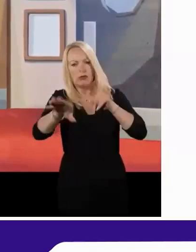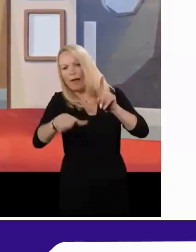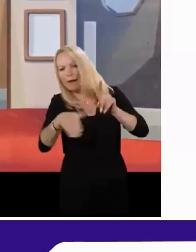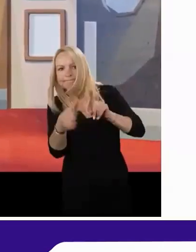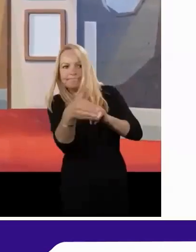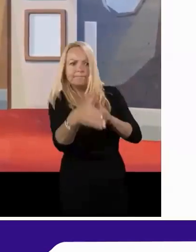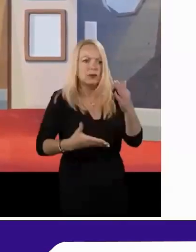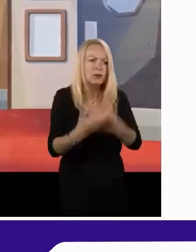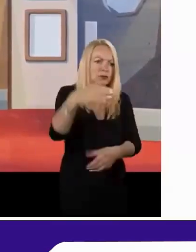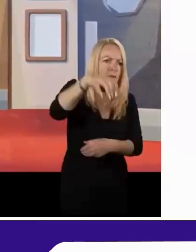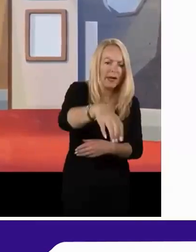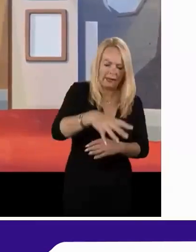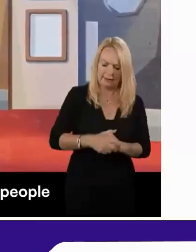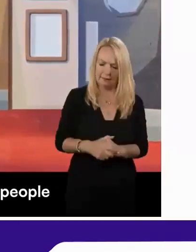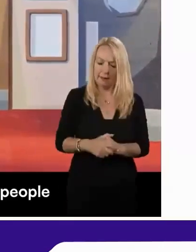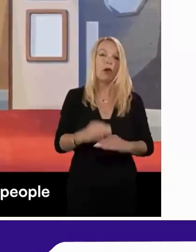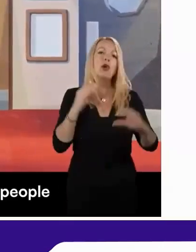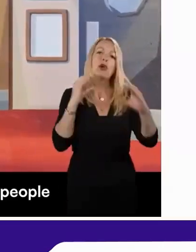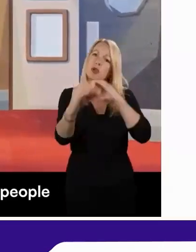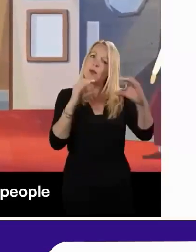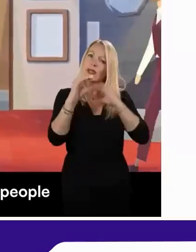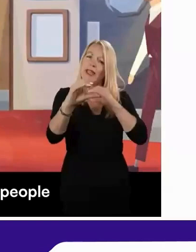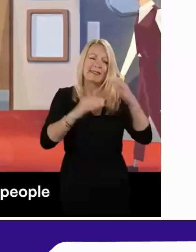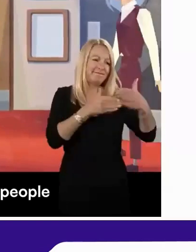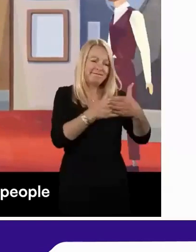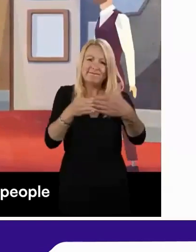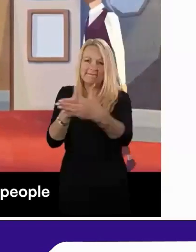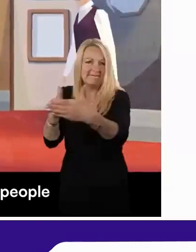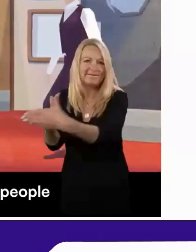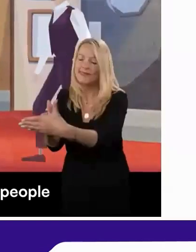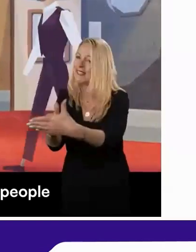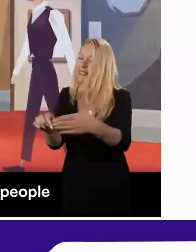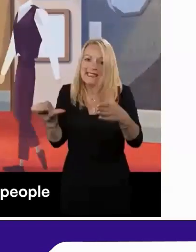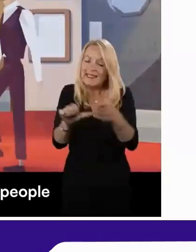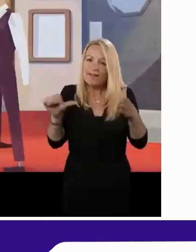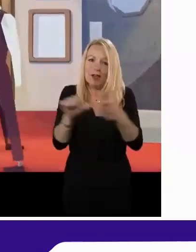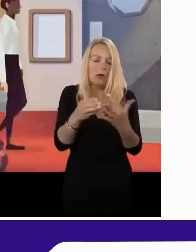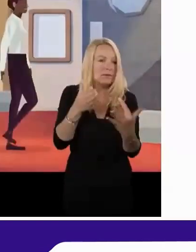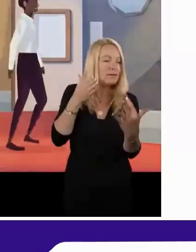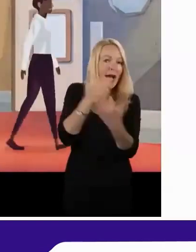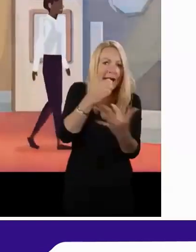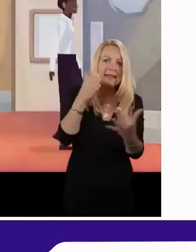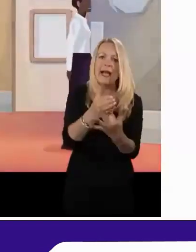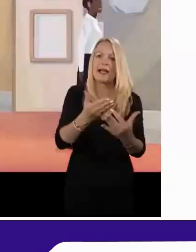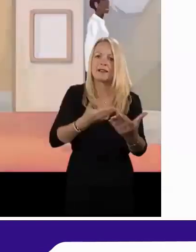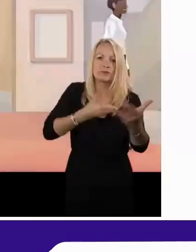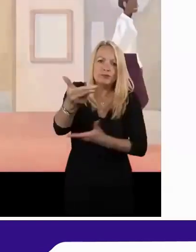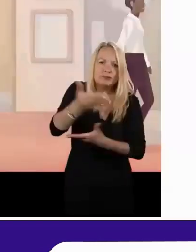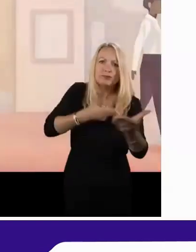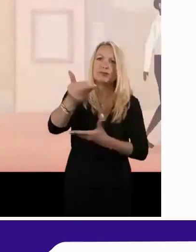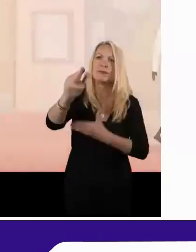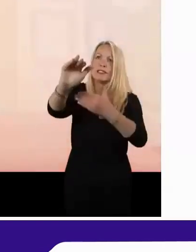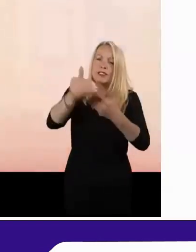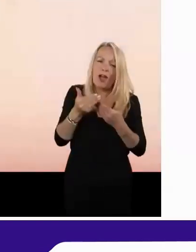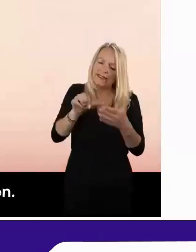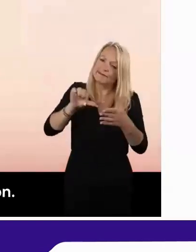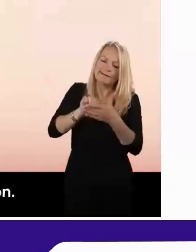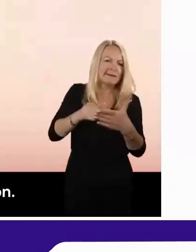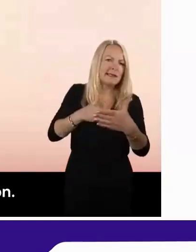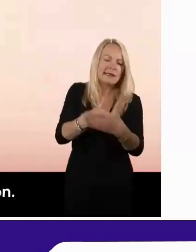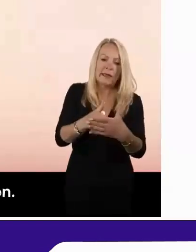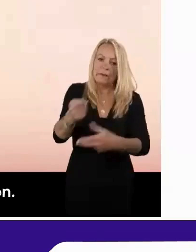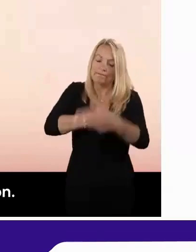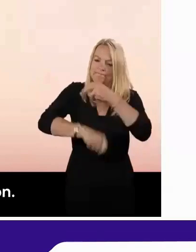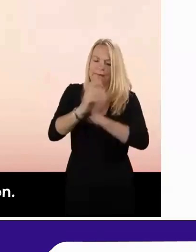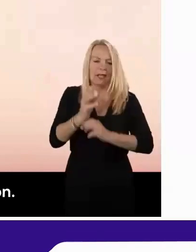to navigate this new setting. Communication barriers can make it difficult for people to access and interact with services,